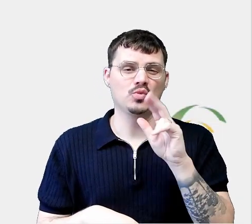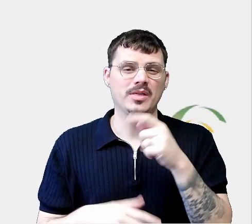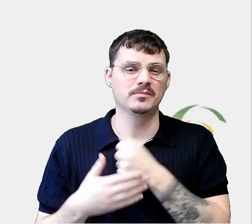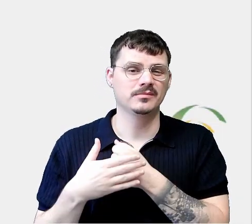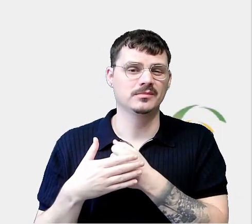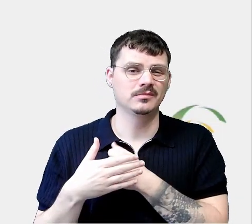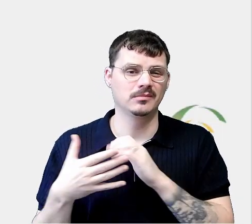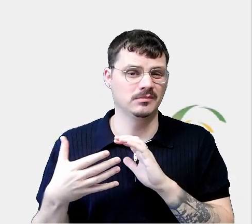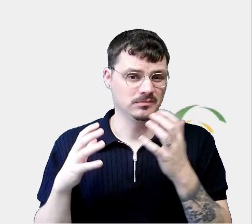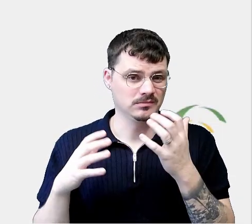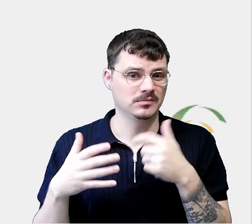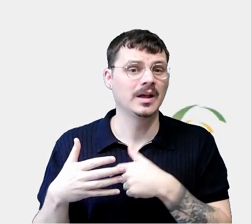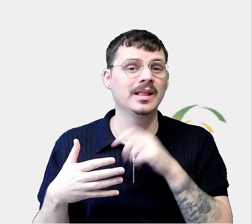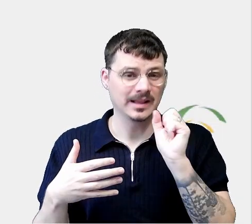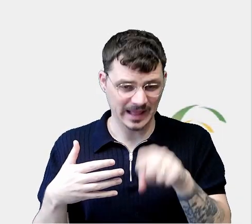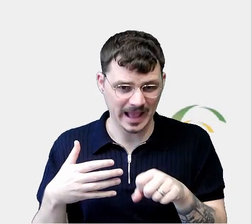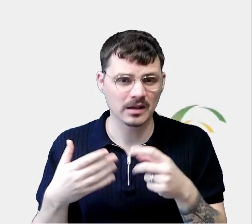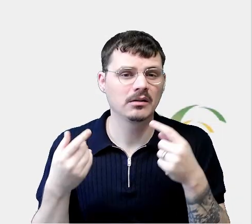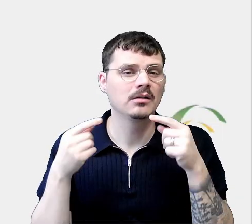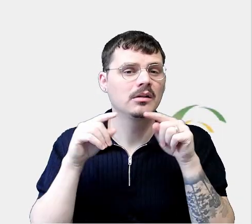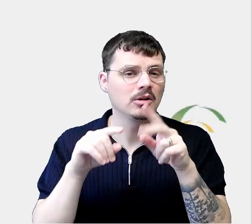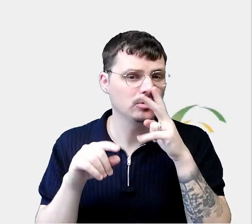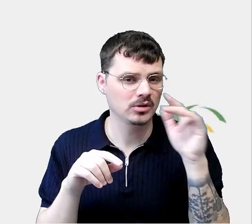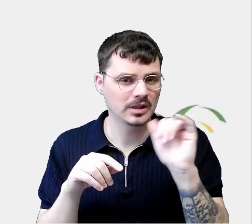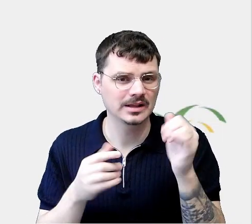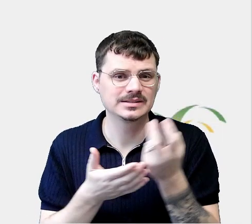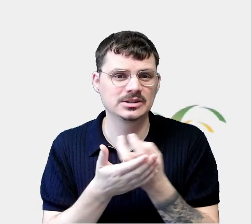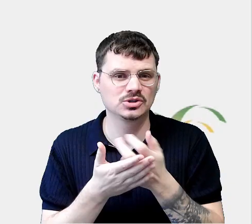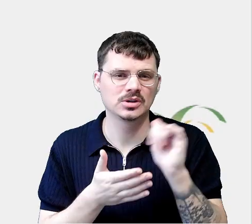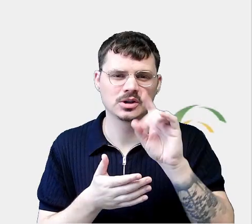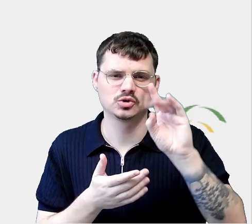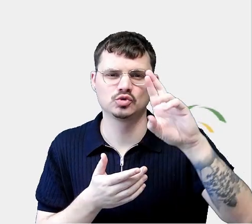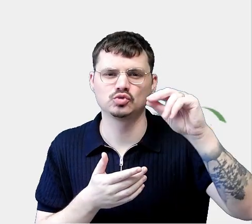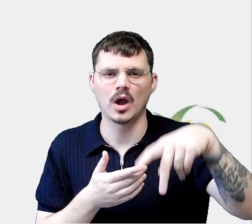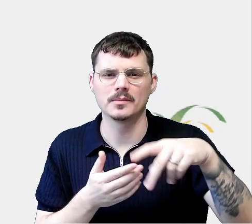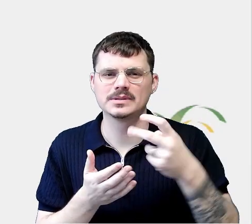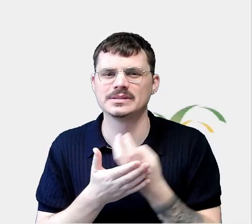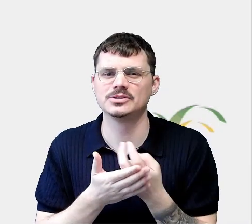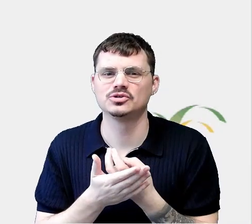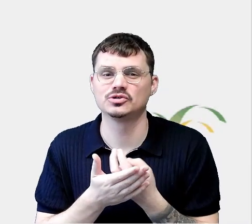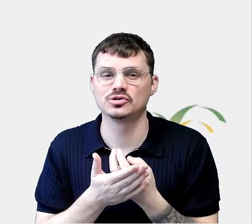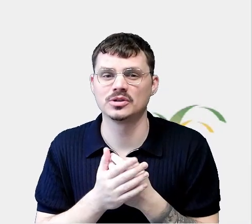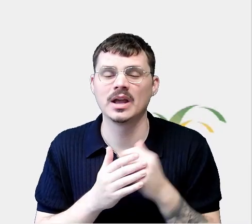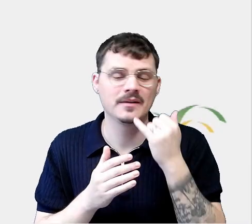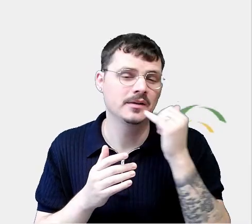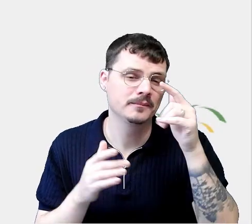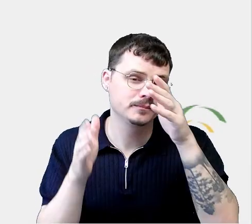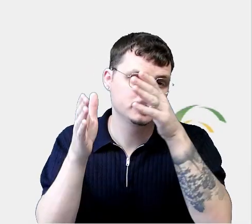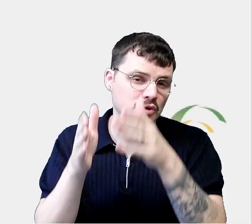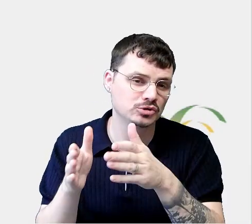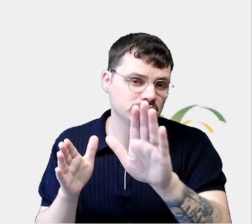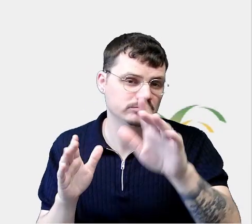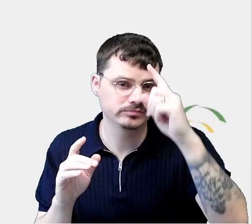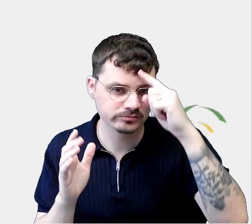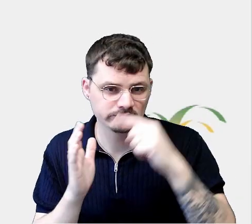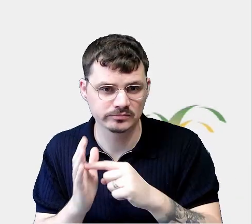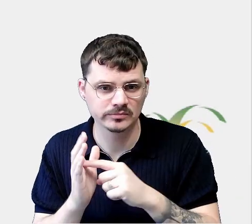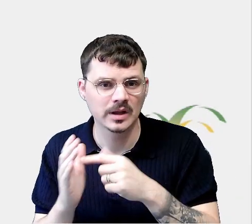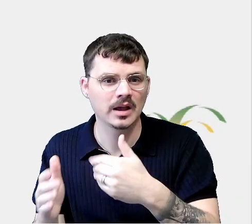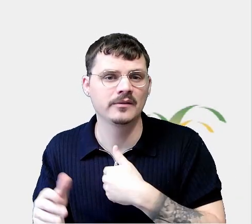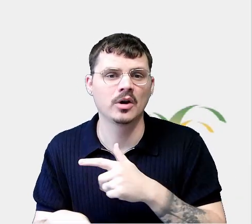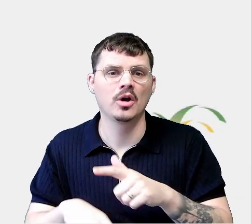disturbances can simulate seizures, particularly drop seizures. If a person has, for example,